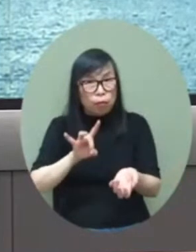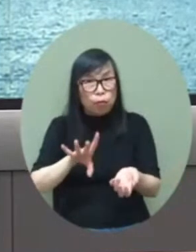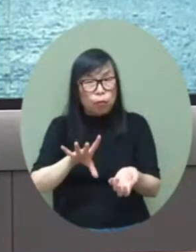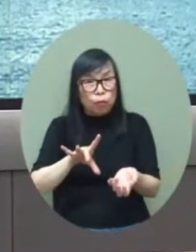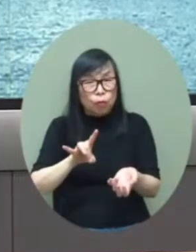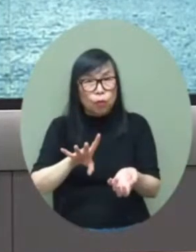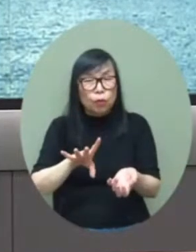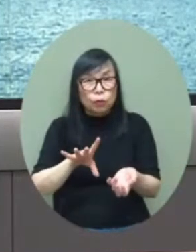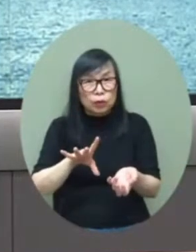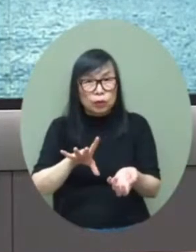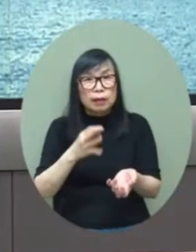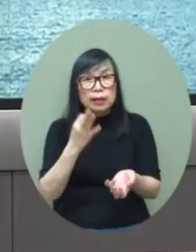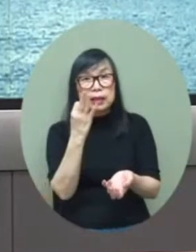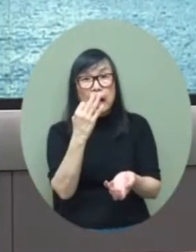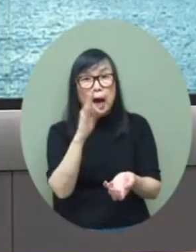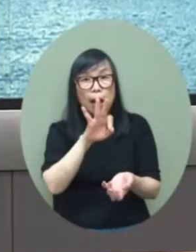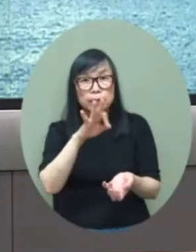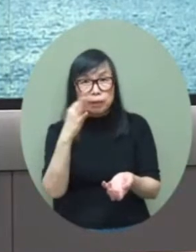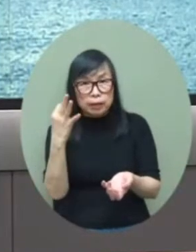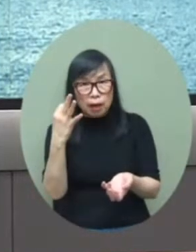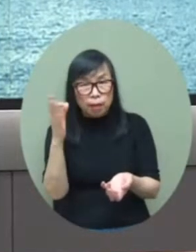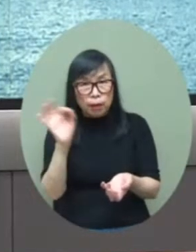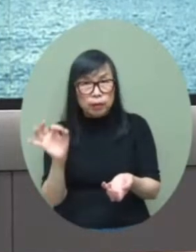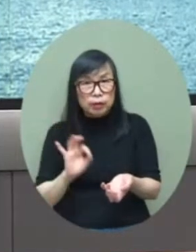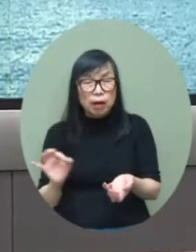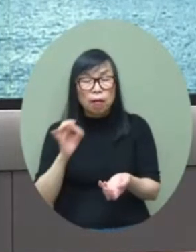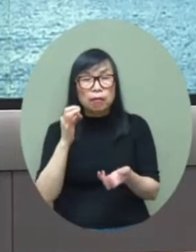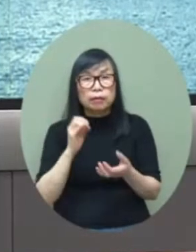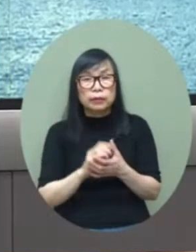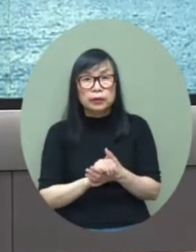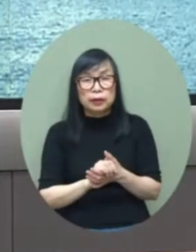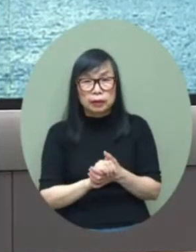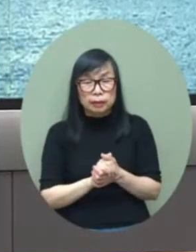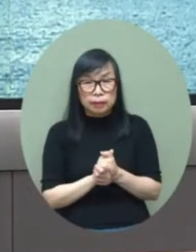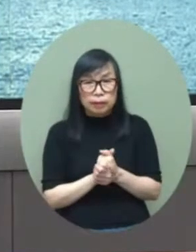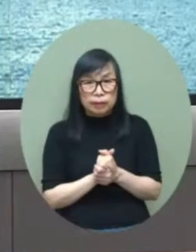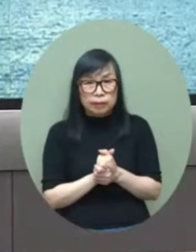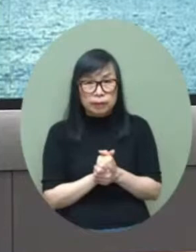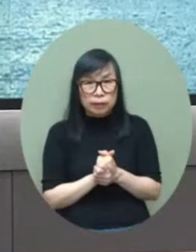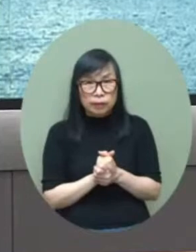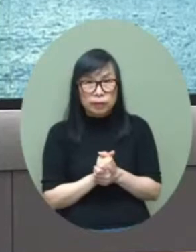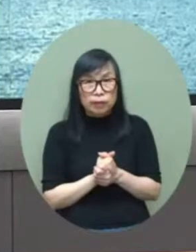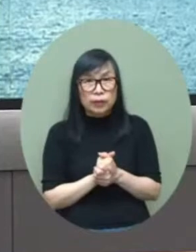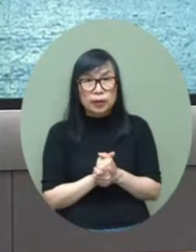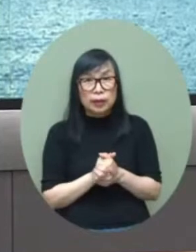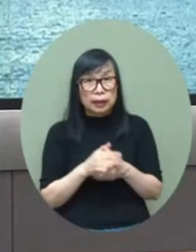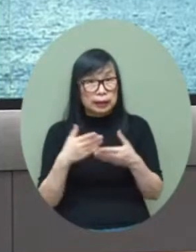the CT value is actually 33.